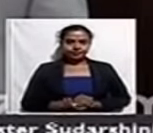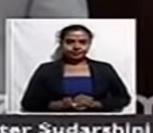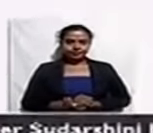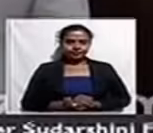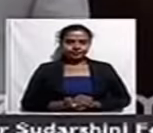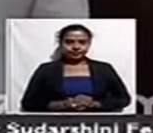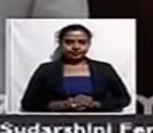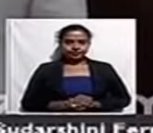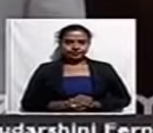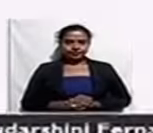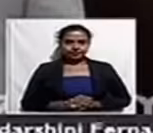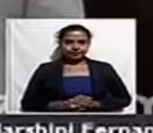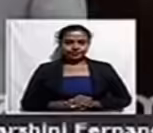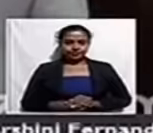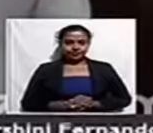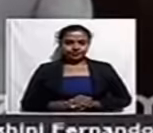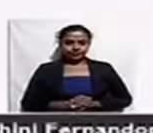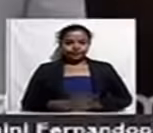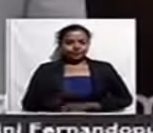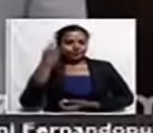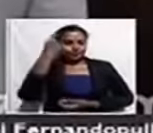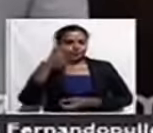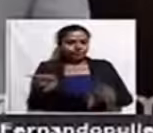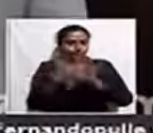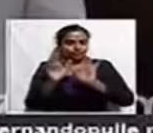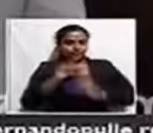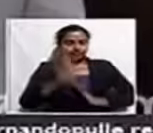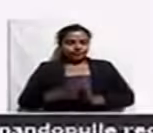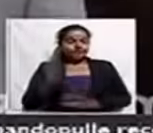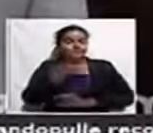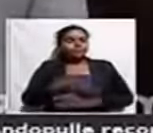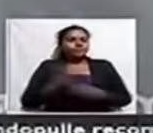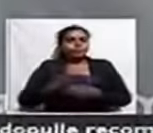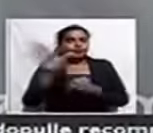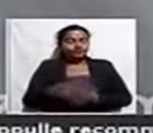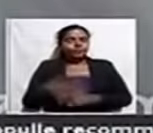Views were also expressed on managing the COVID-19 crisis in the country.